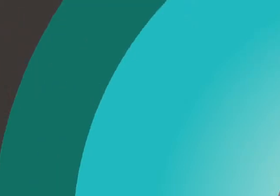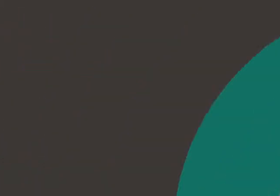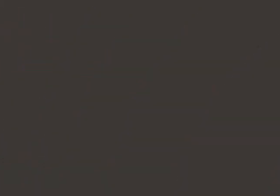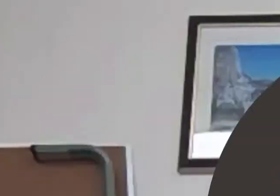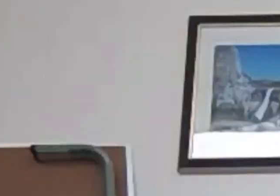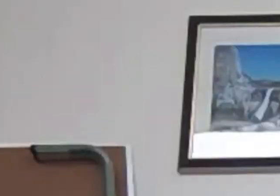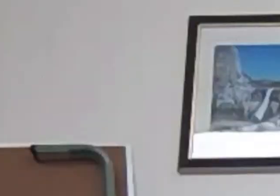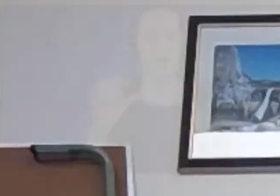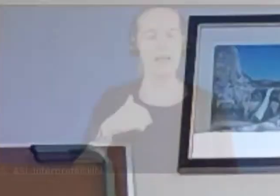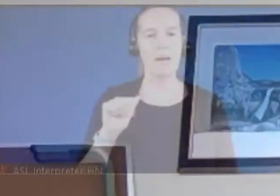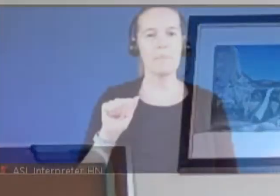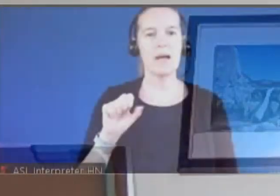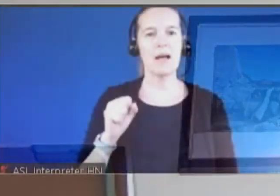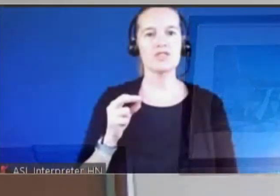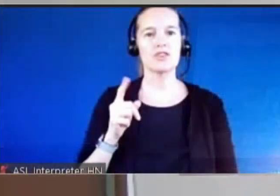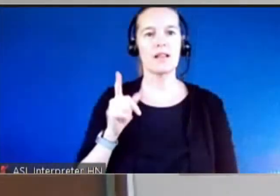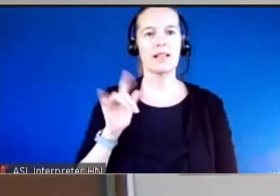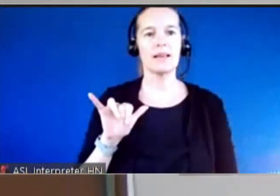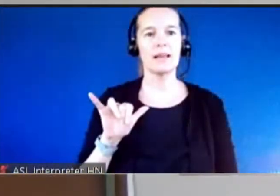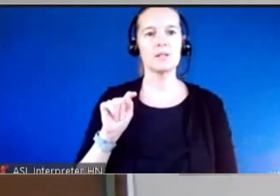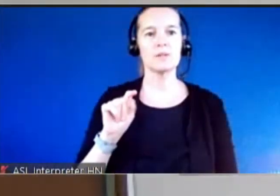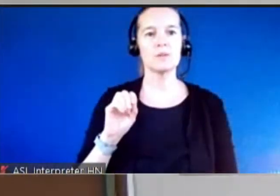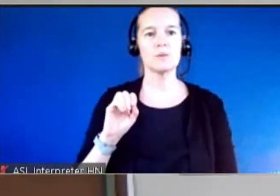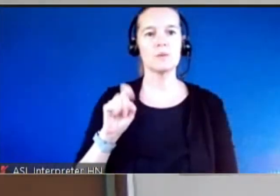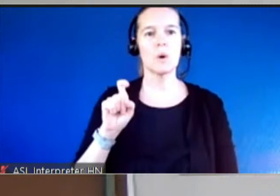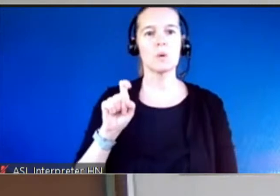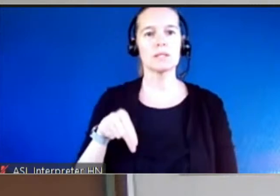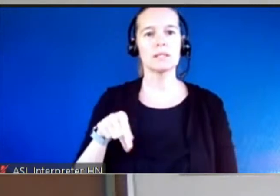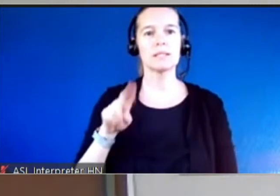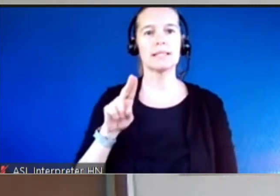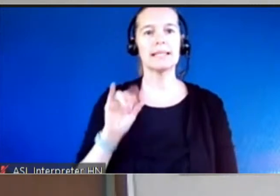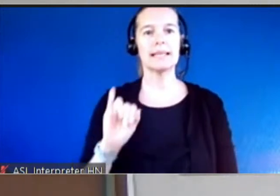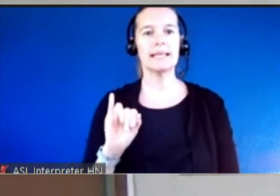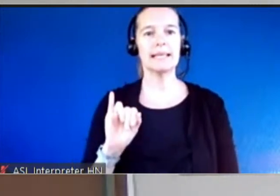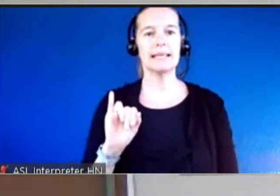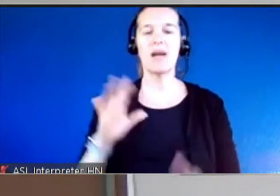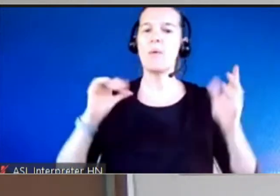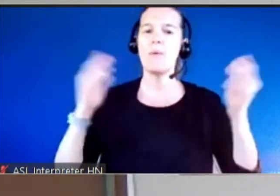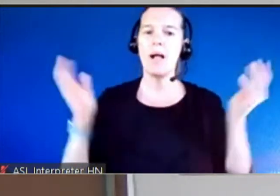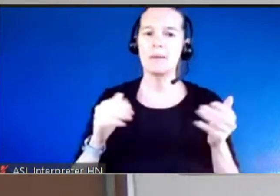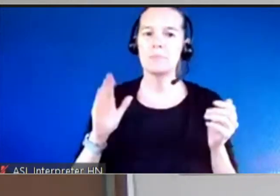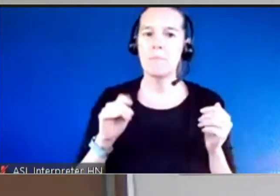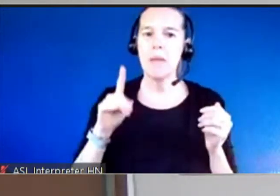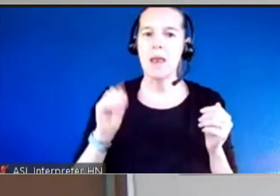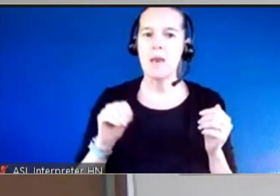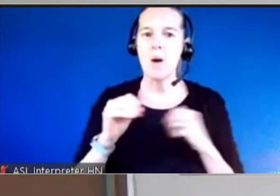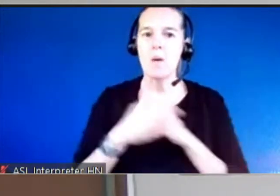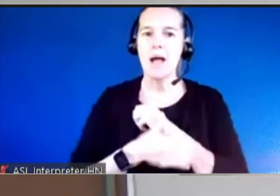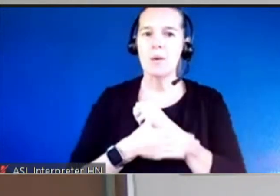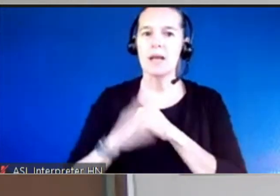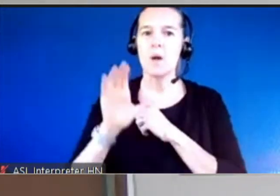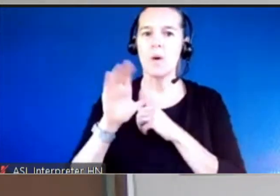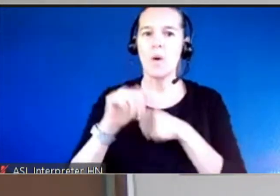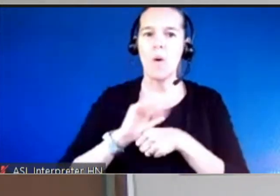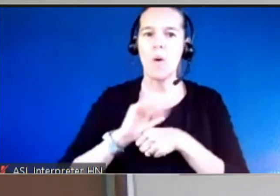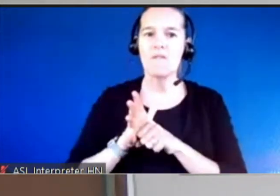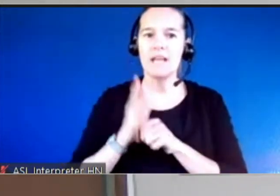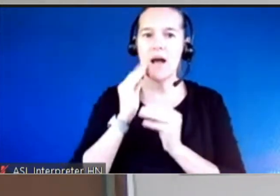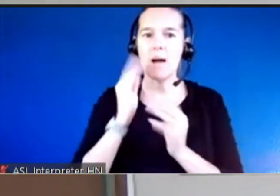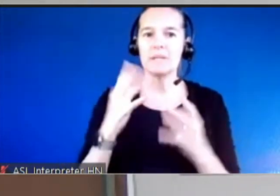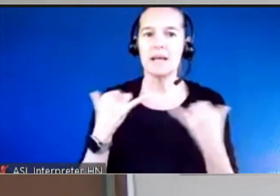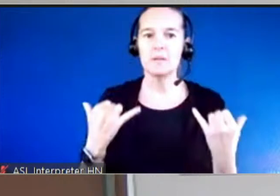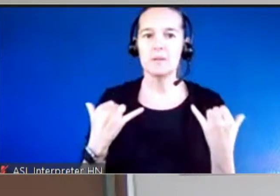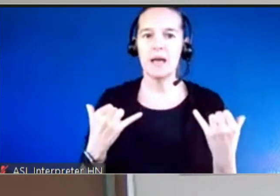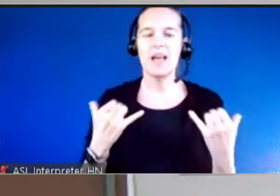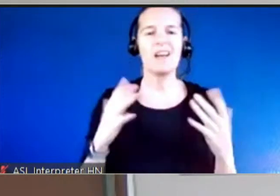name is Ashley Toski, and welcome to the Mendocino County COVID-19 update today. As normal, we are joined